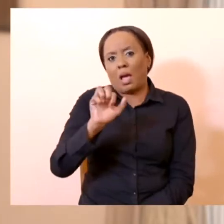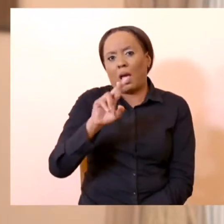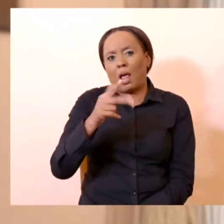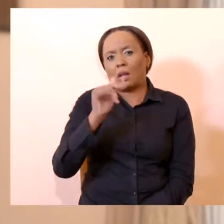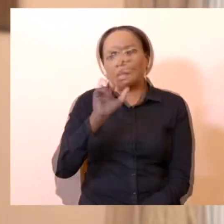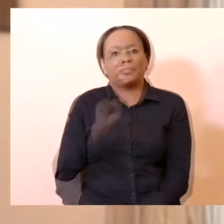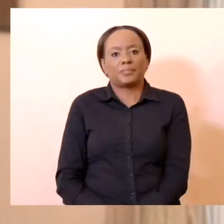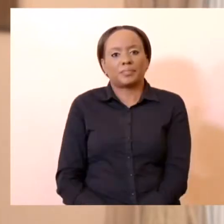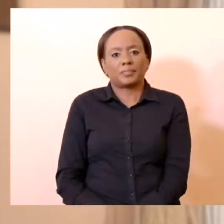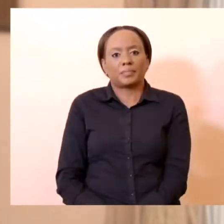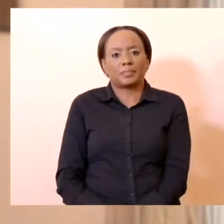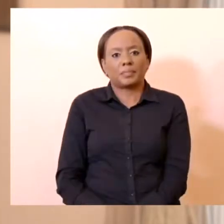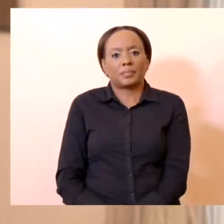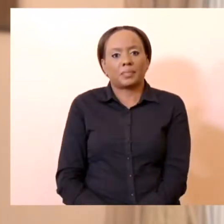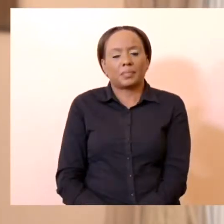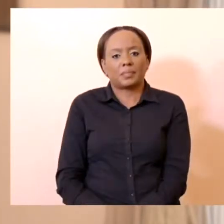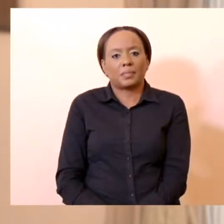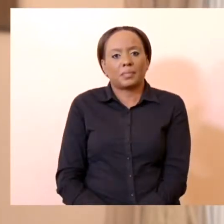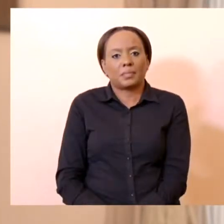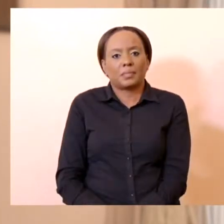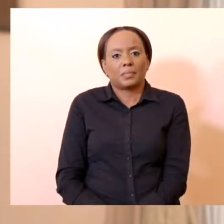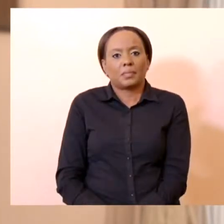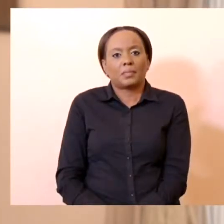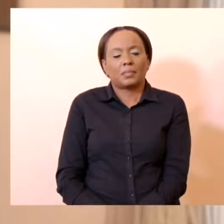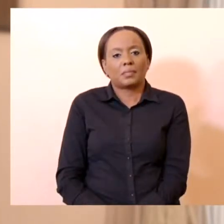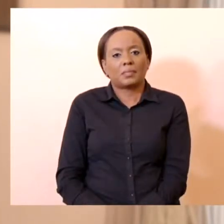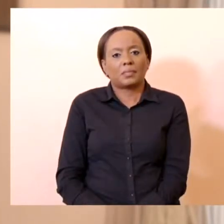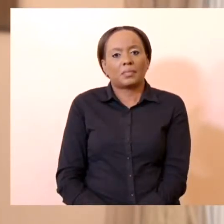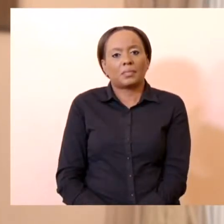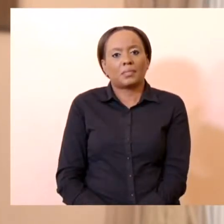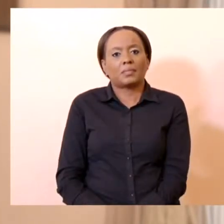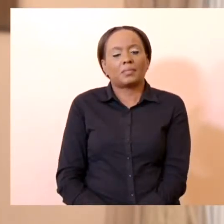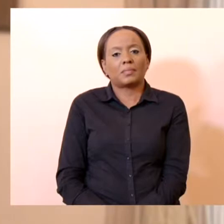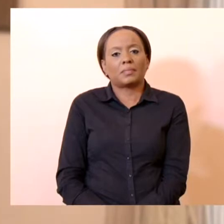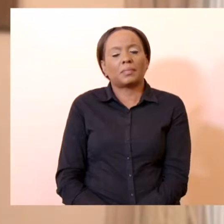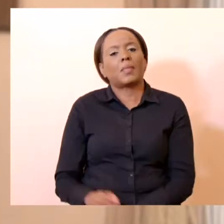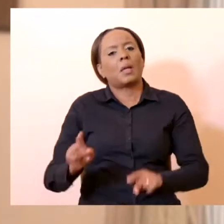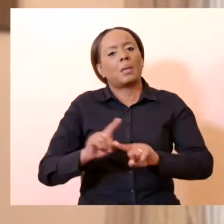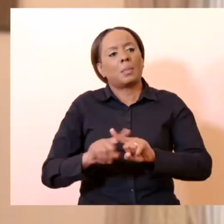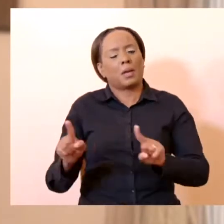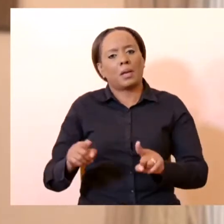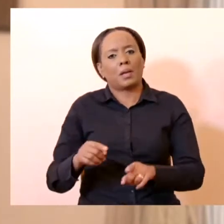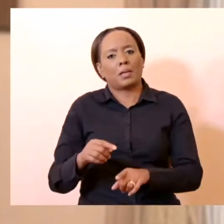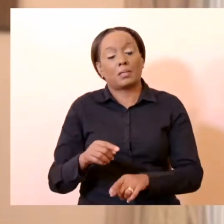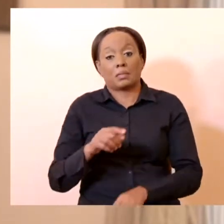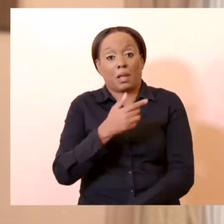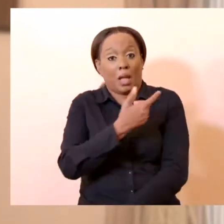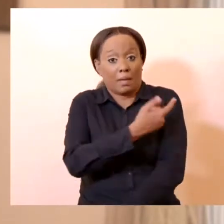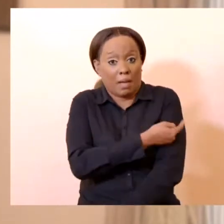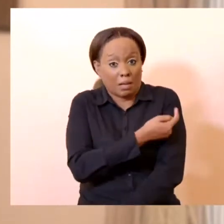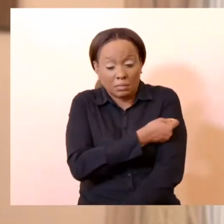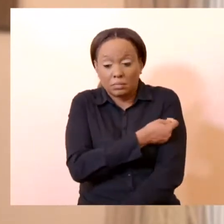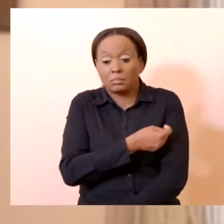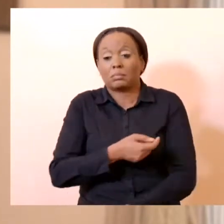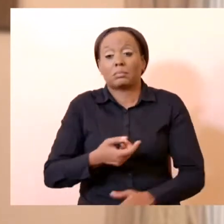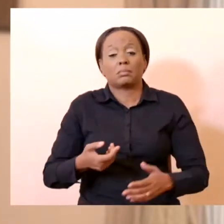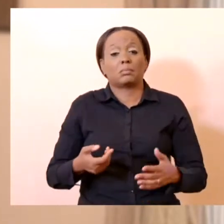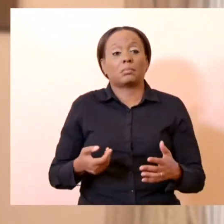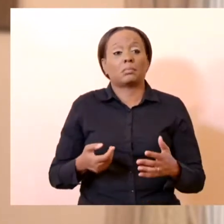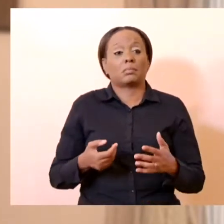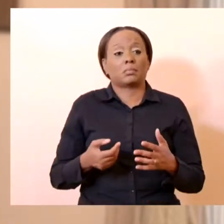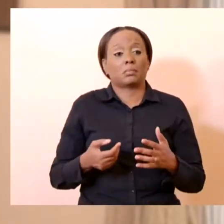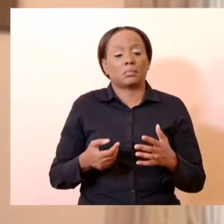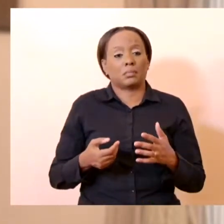vaccine. When we look at the vaccine itself, where trials have been, and